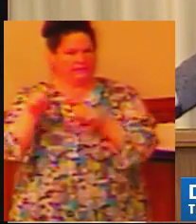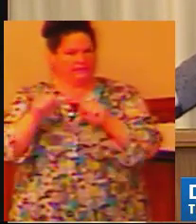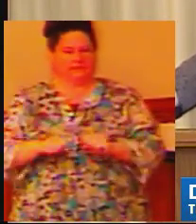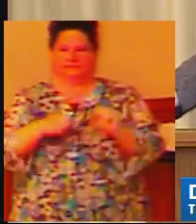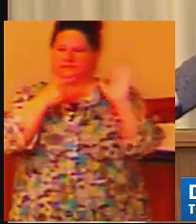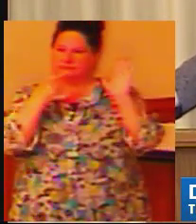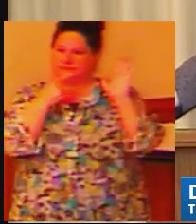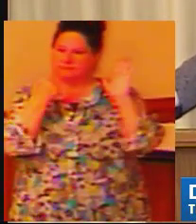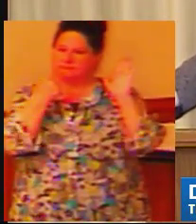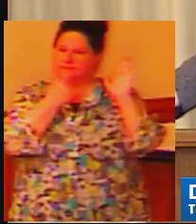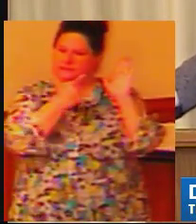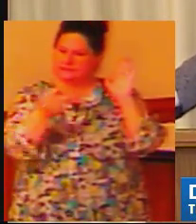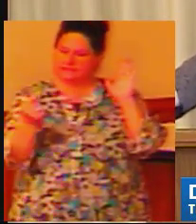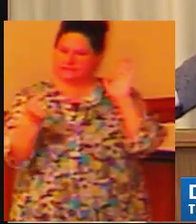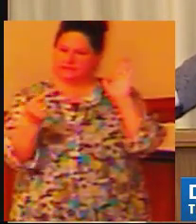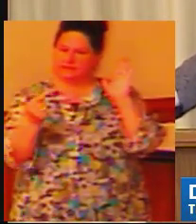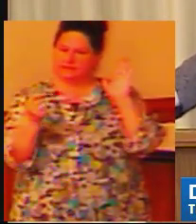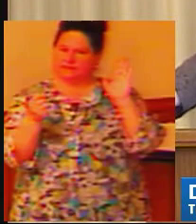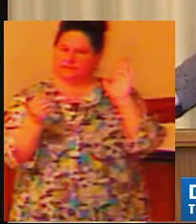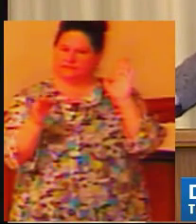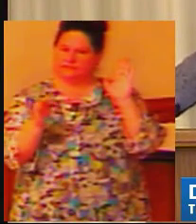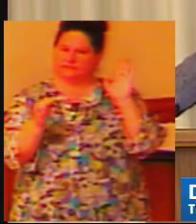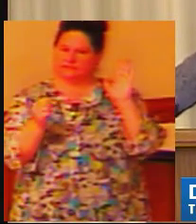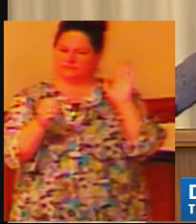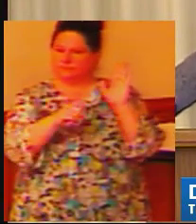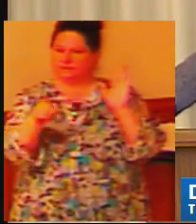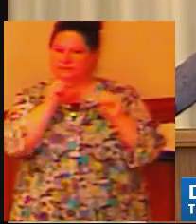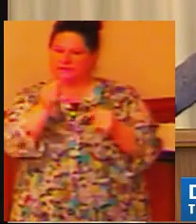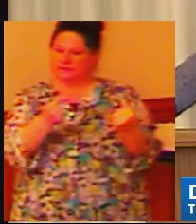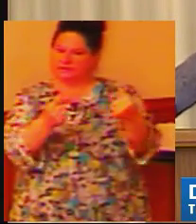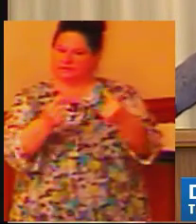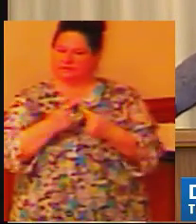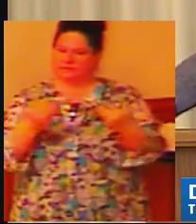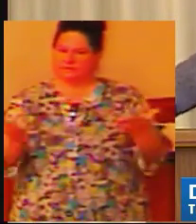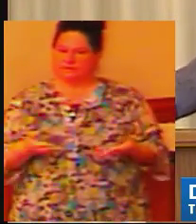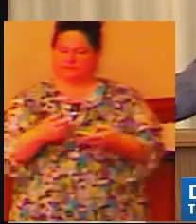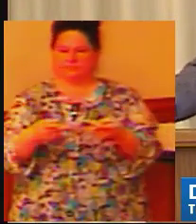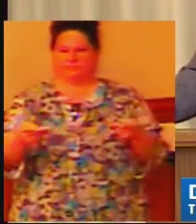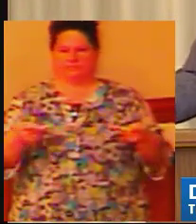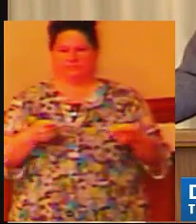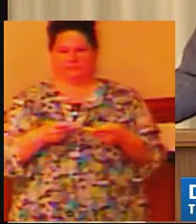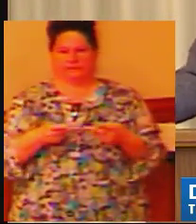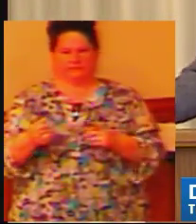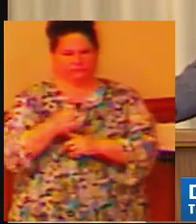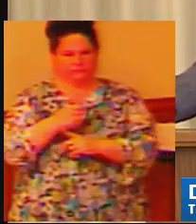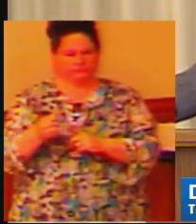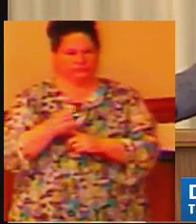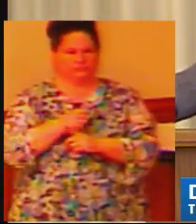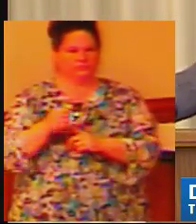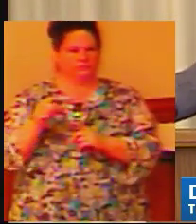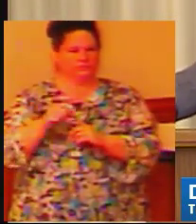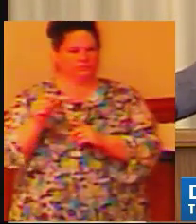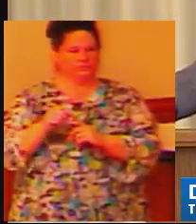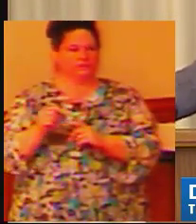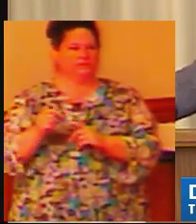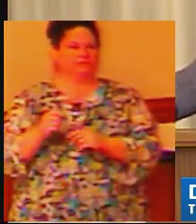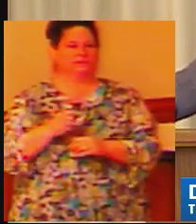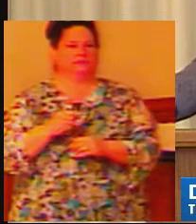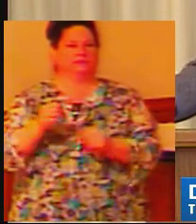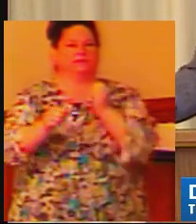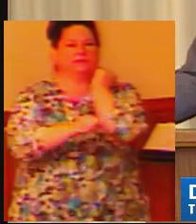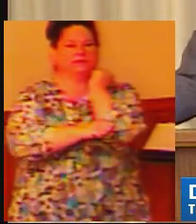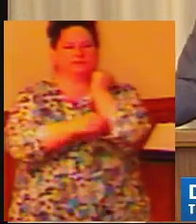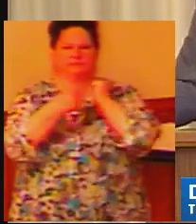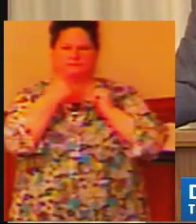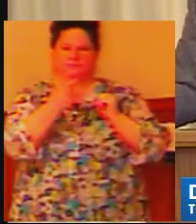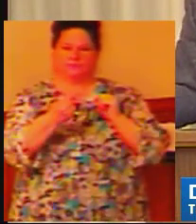testify unto them, lest they also come to this place of torment. Abraham said unto him, they